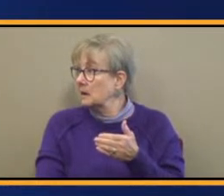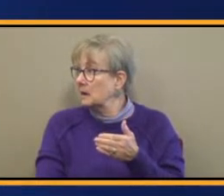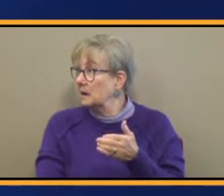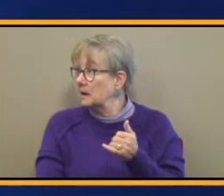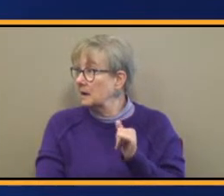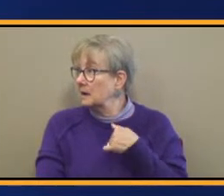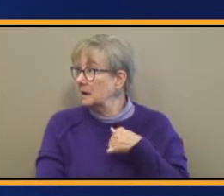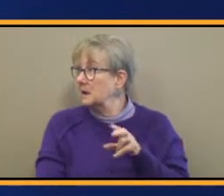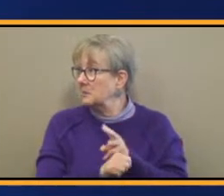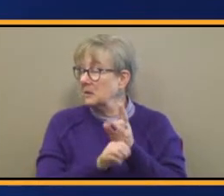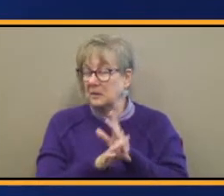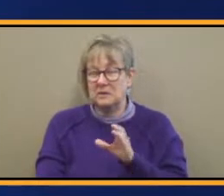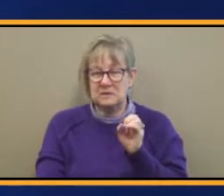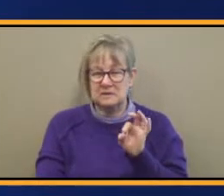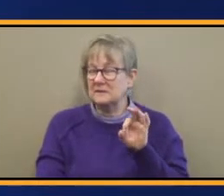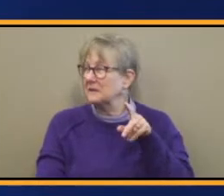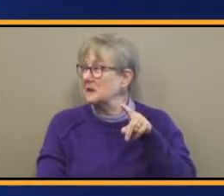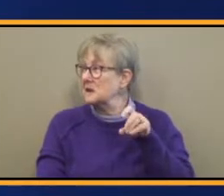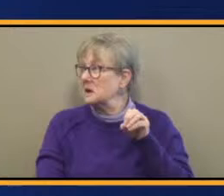I'm a user of the portal.